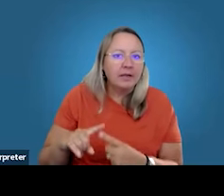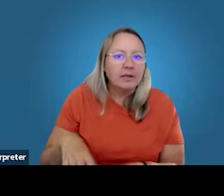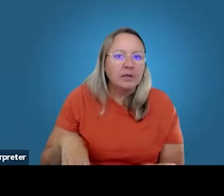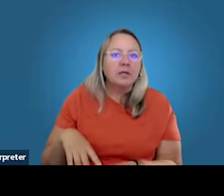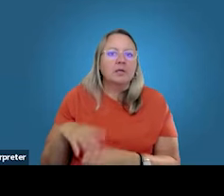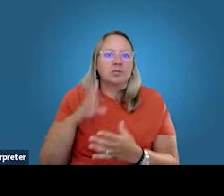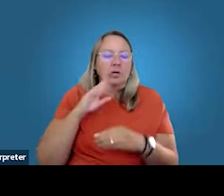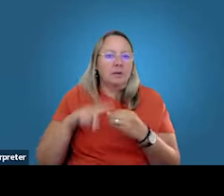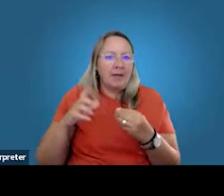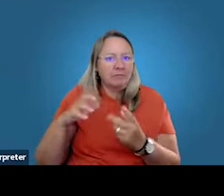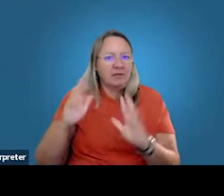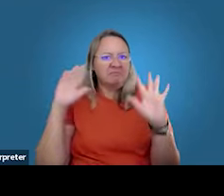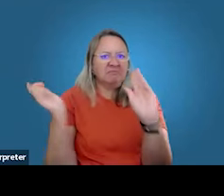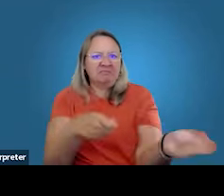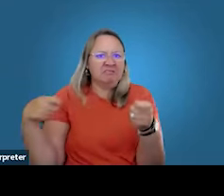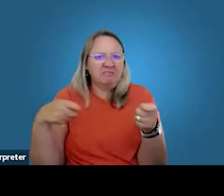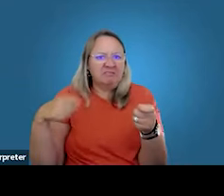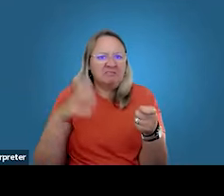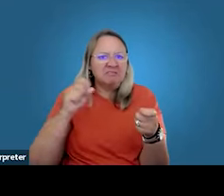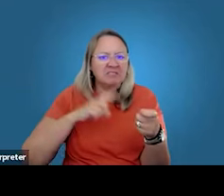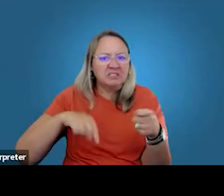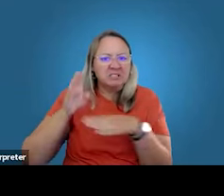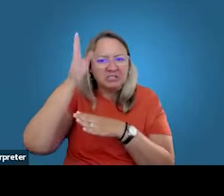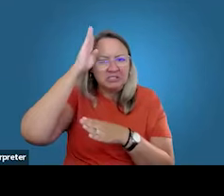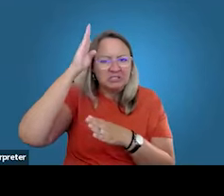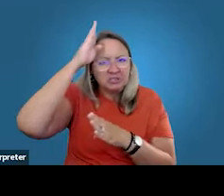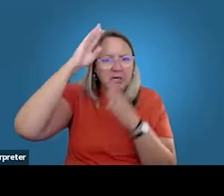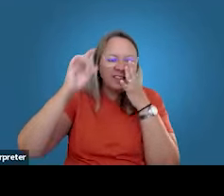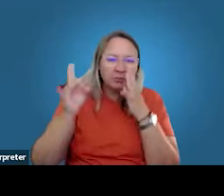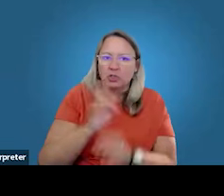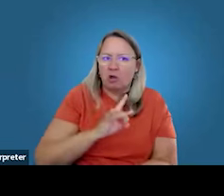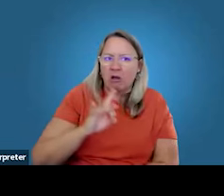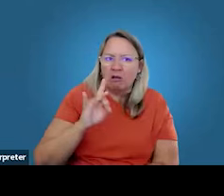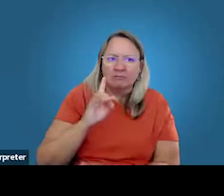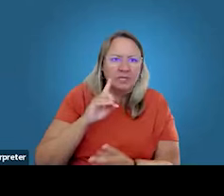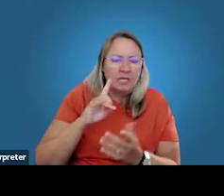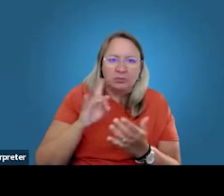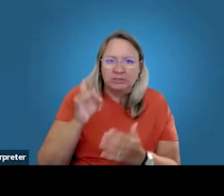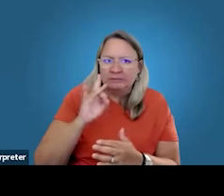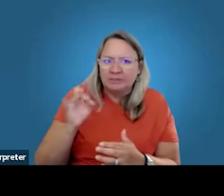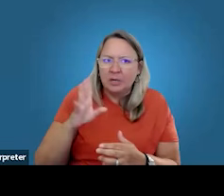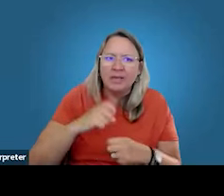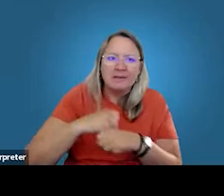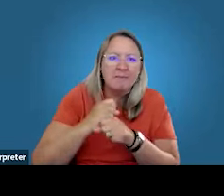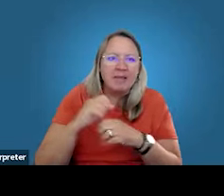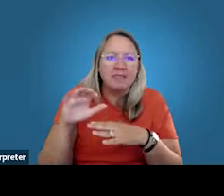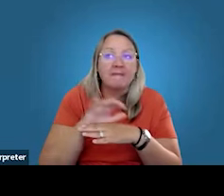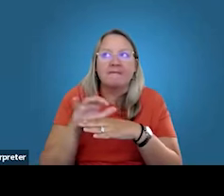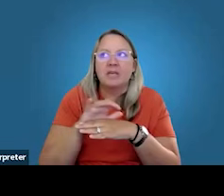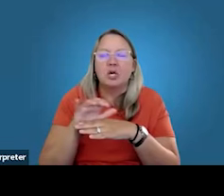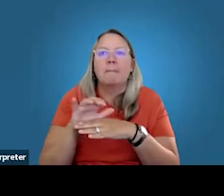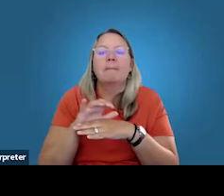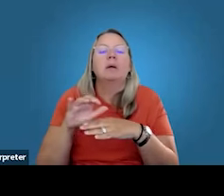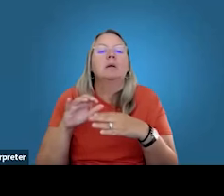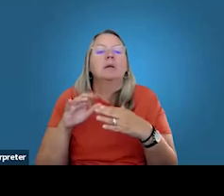mechanical shark, as you do. But unfortunately, the mechanical shark was awful. So they had to come up with ways in the edit to make the film work. So